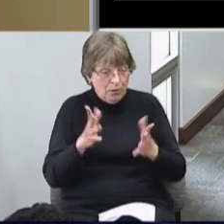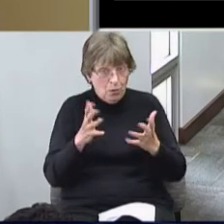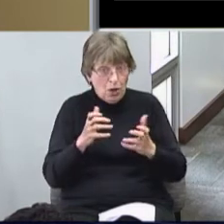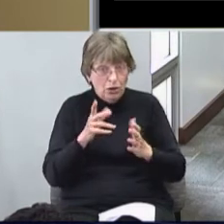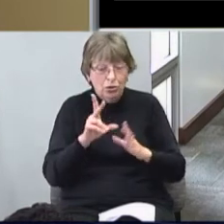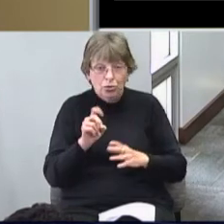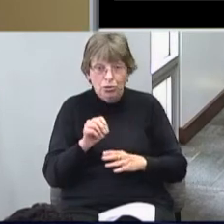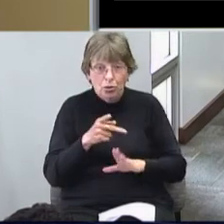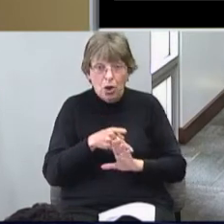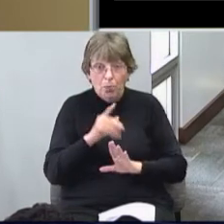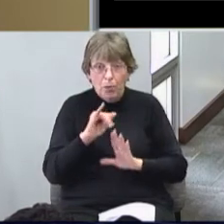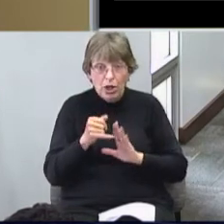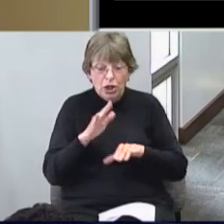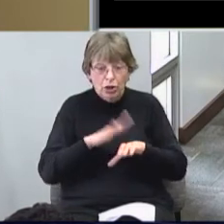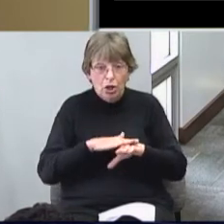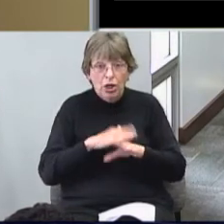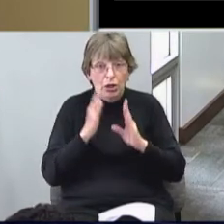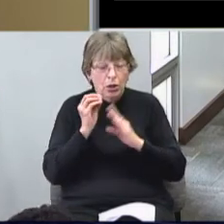project.